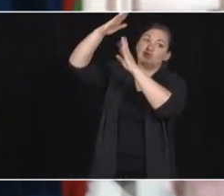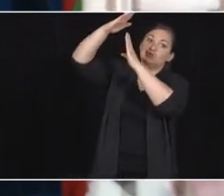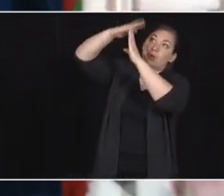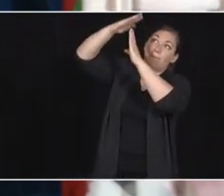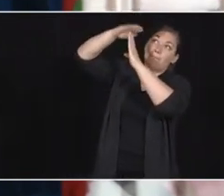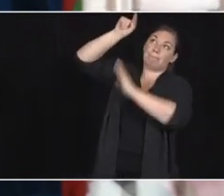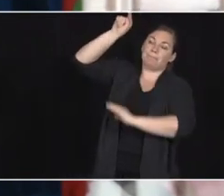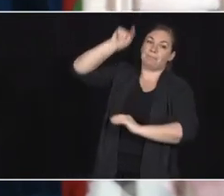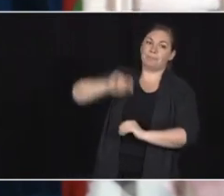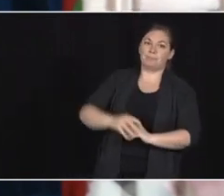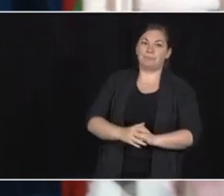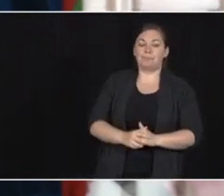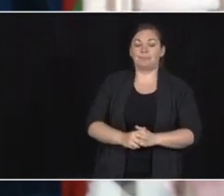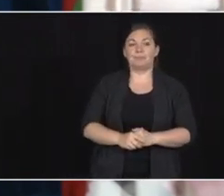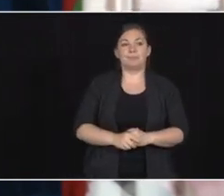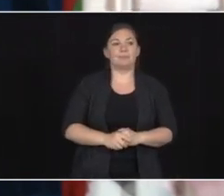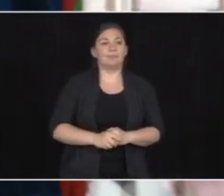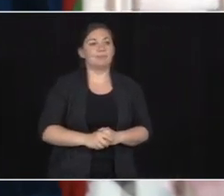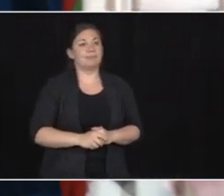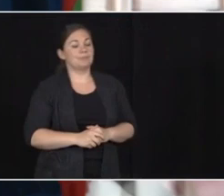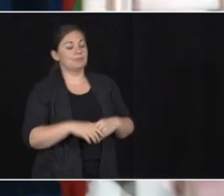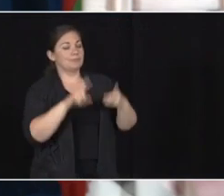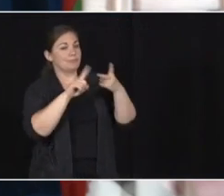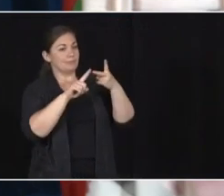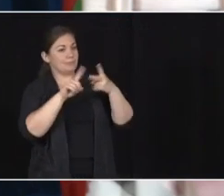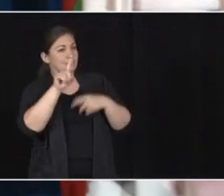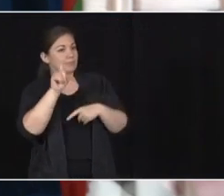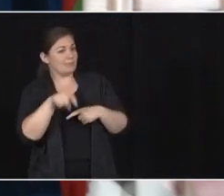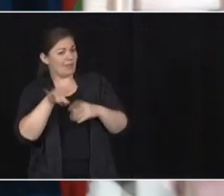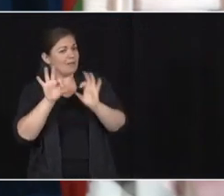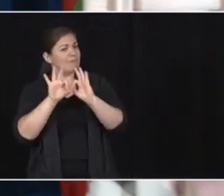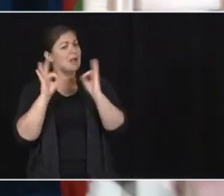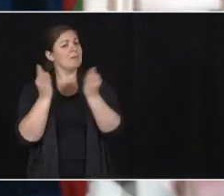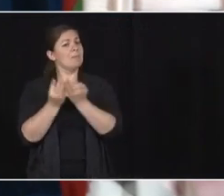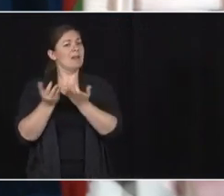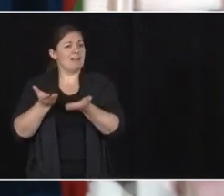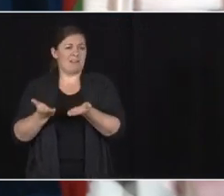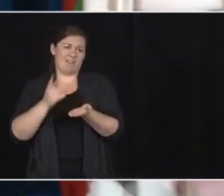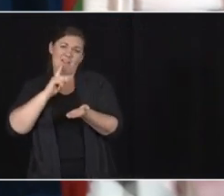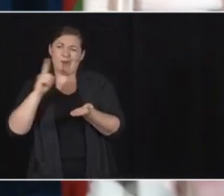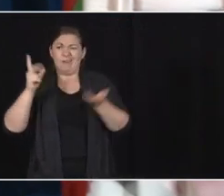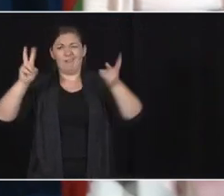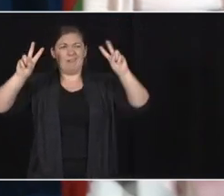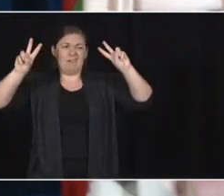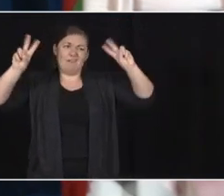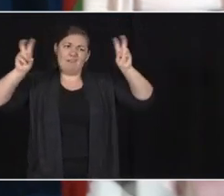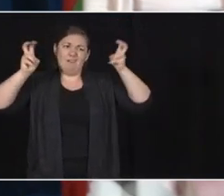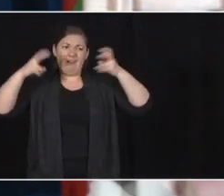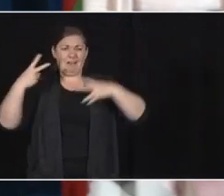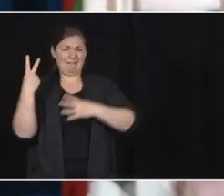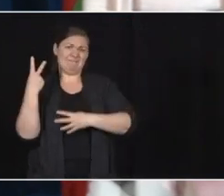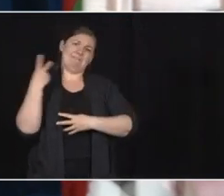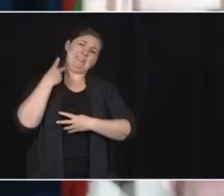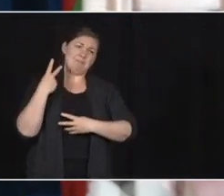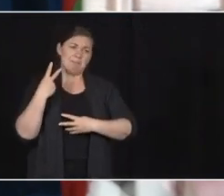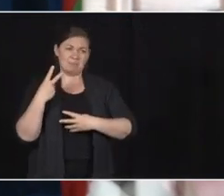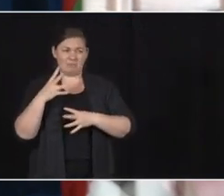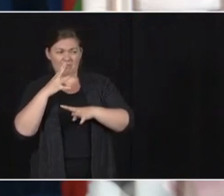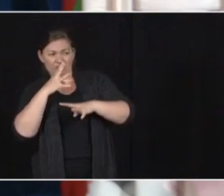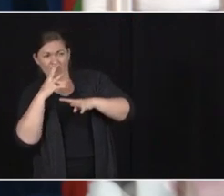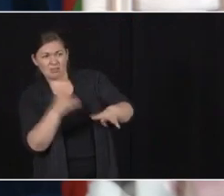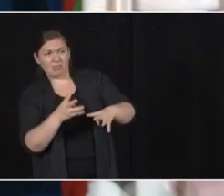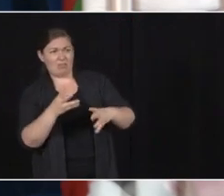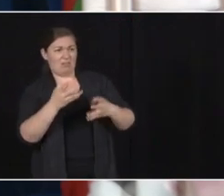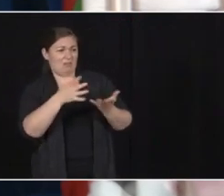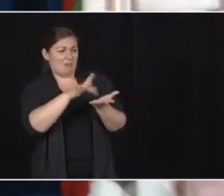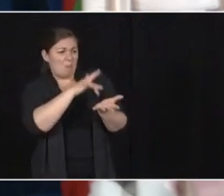And Premier, the families of these victims who are alleged victims of abuse and neglect, have the families been notified that